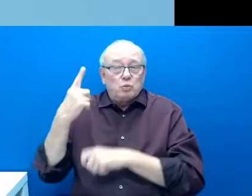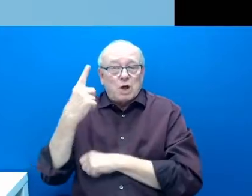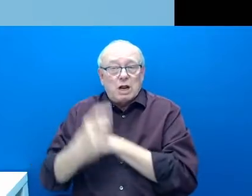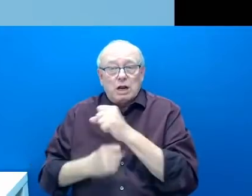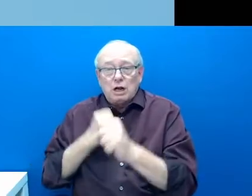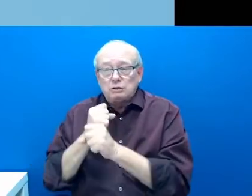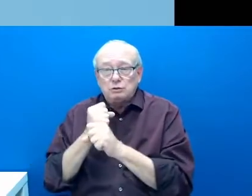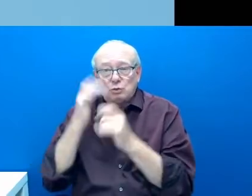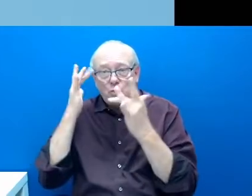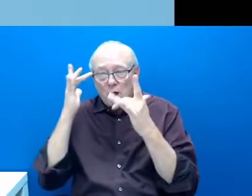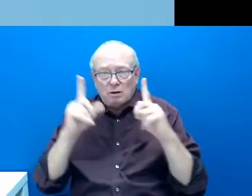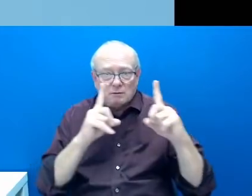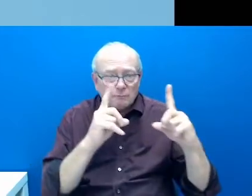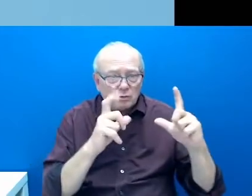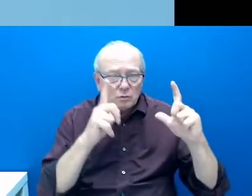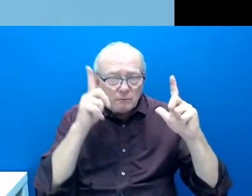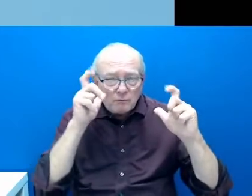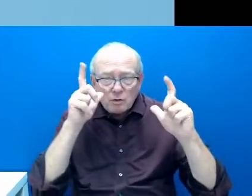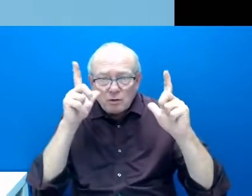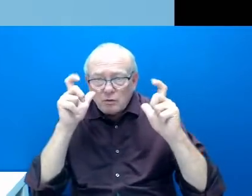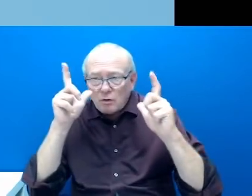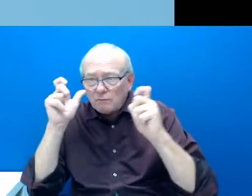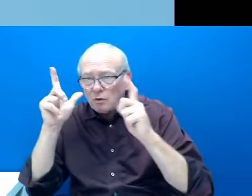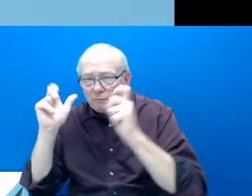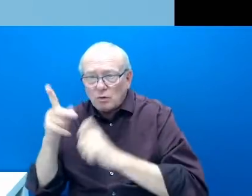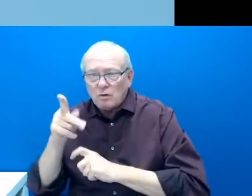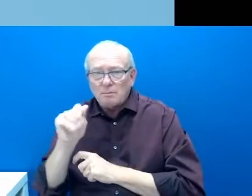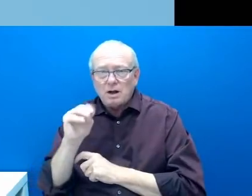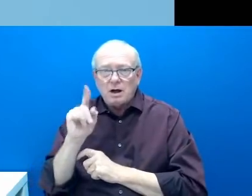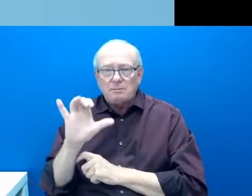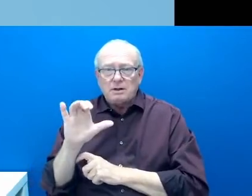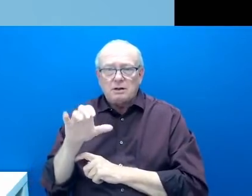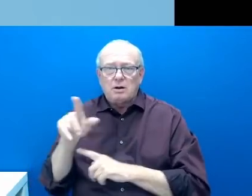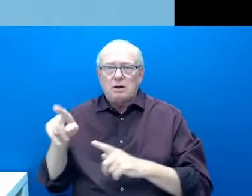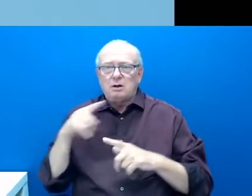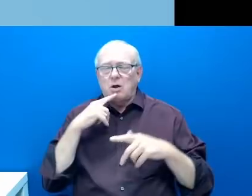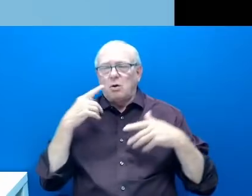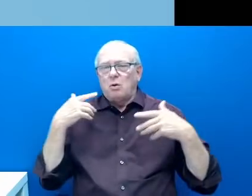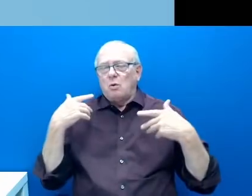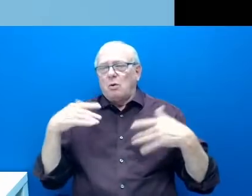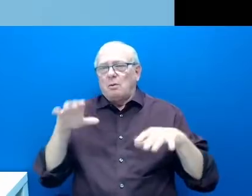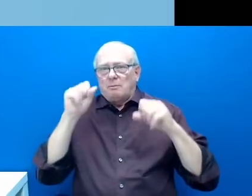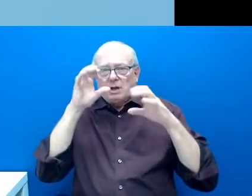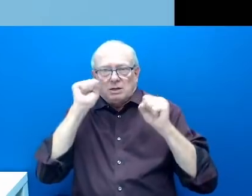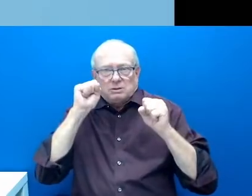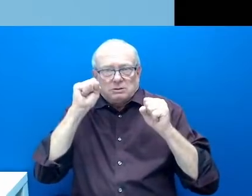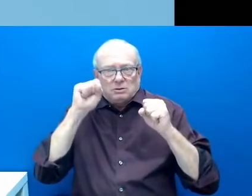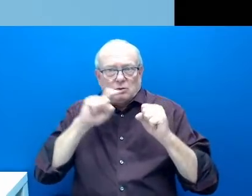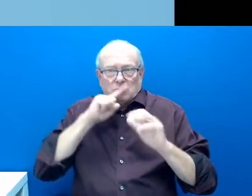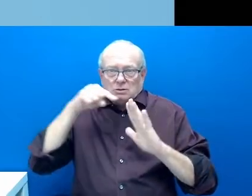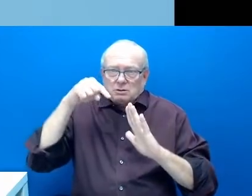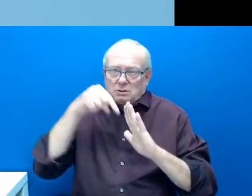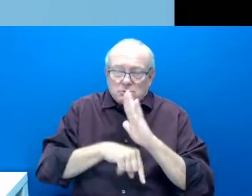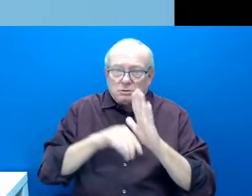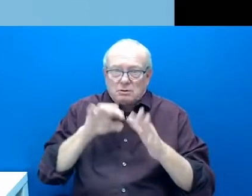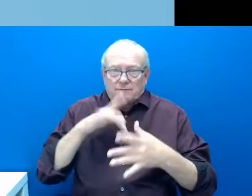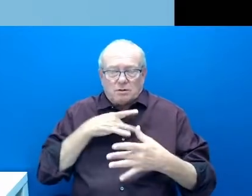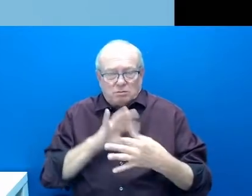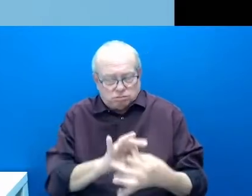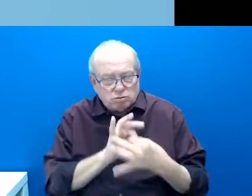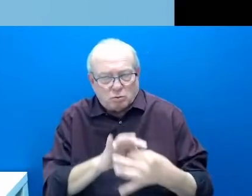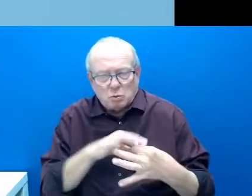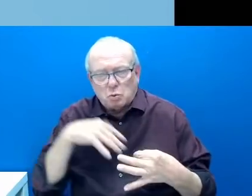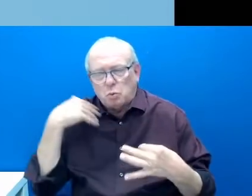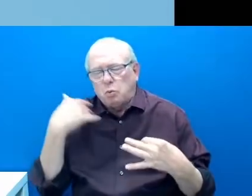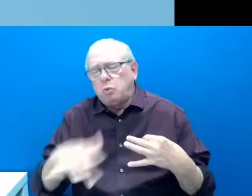capture the pandemic. So she's gotten these really amazing intimate photos that have been